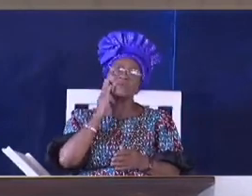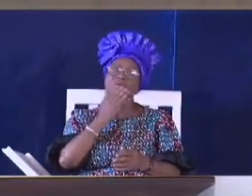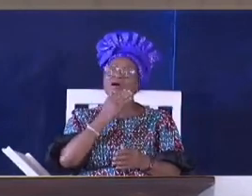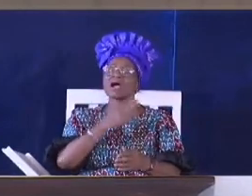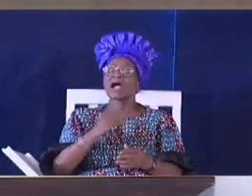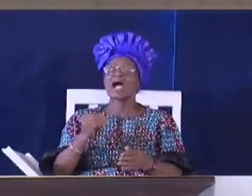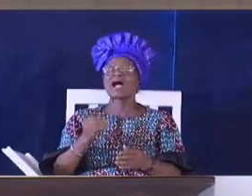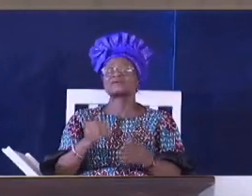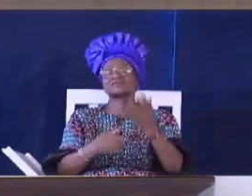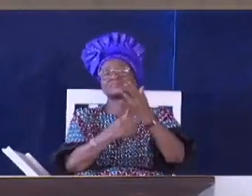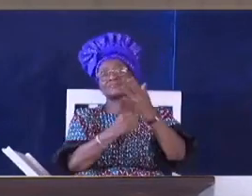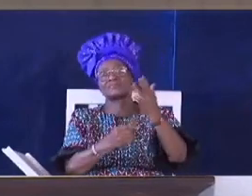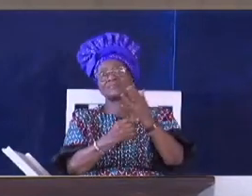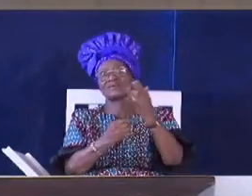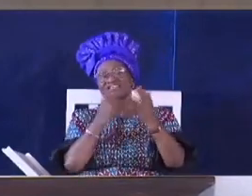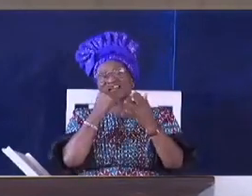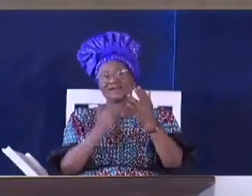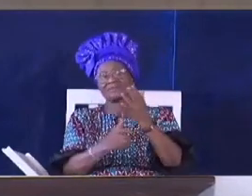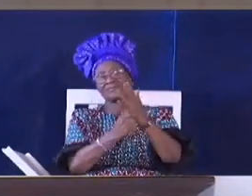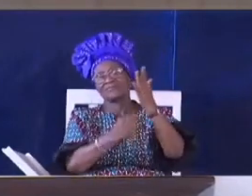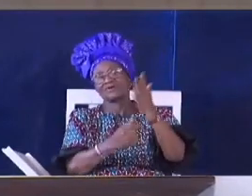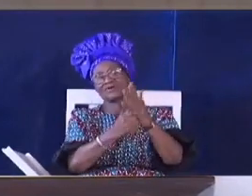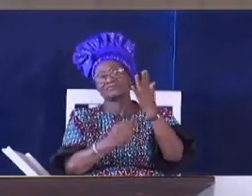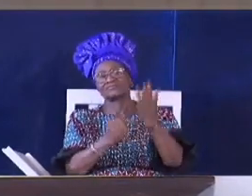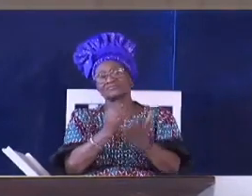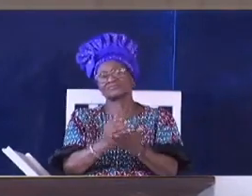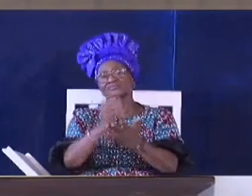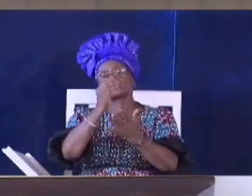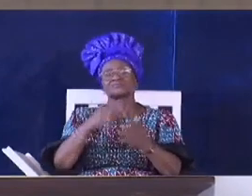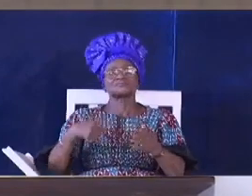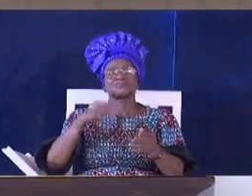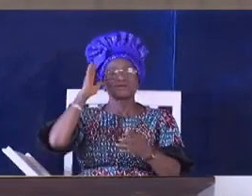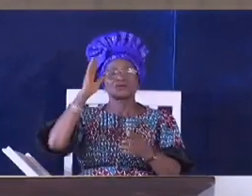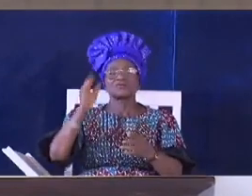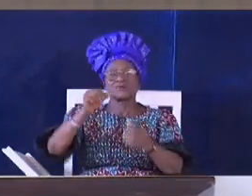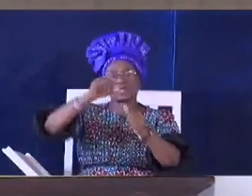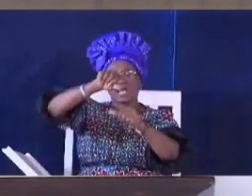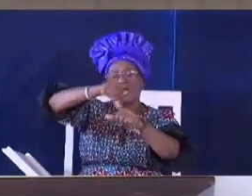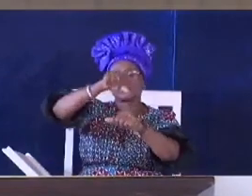oil. We will be anointing them specially